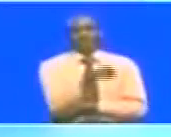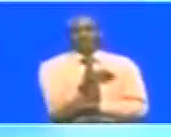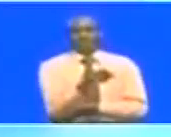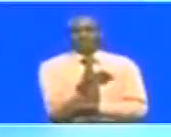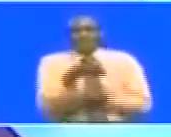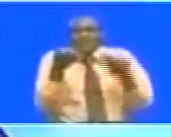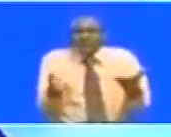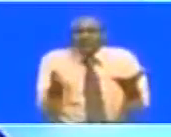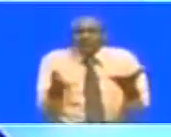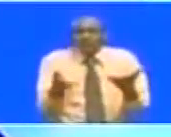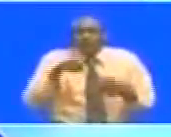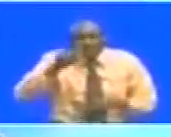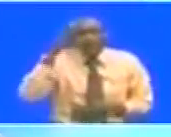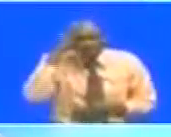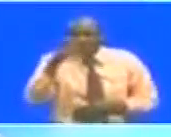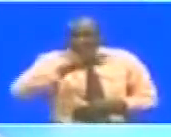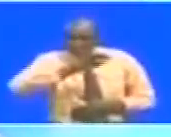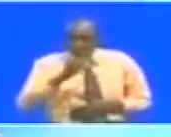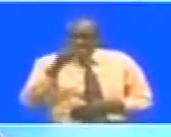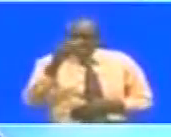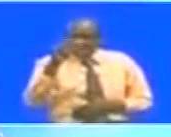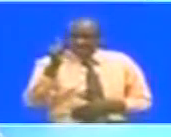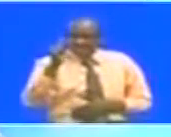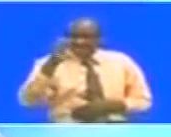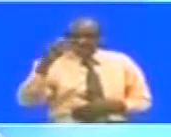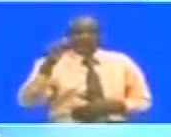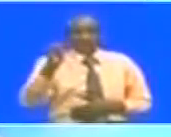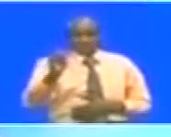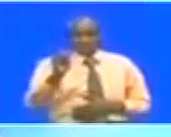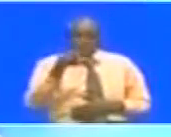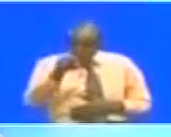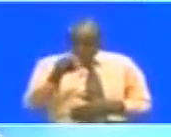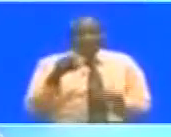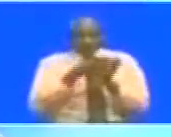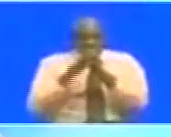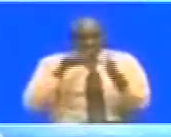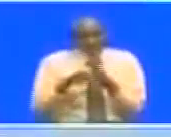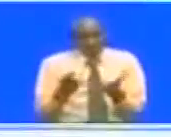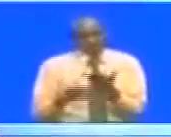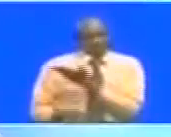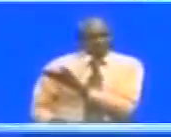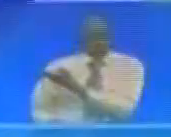just how well do you know the city of Dar es Salaam? KTN's Ben Kitilli reports.